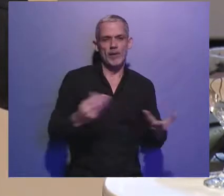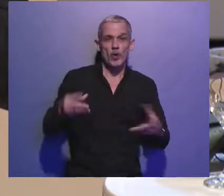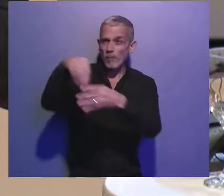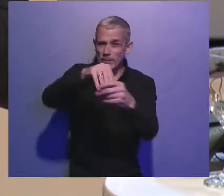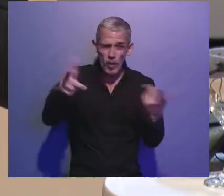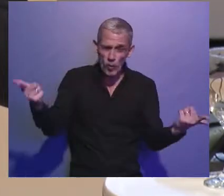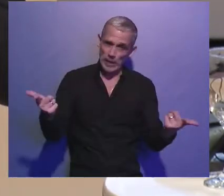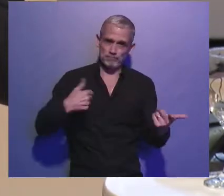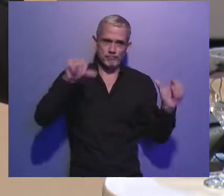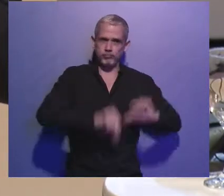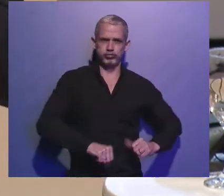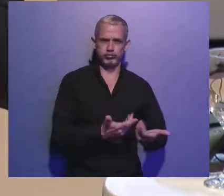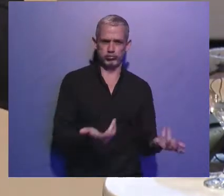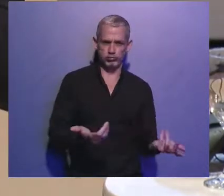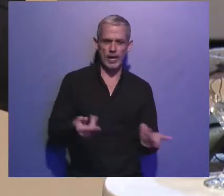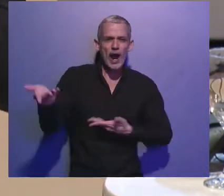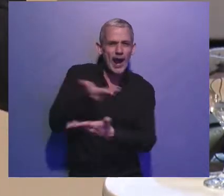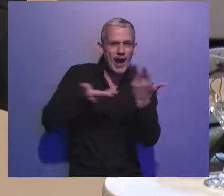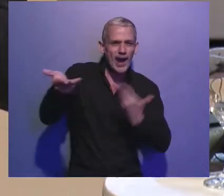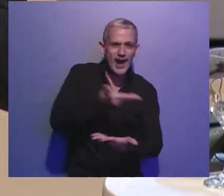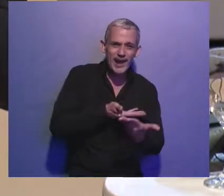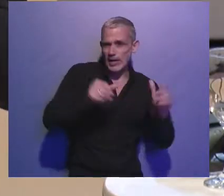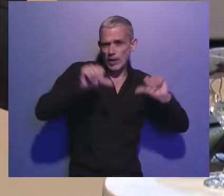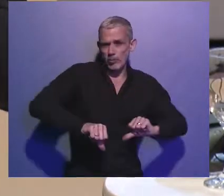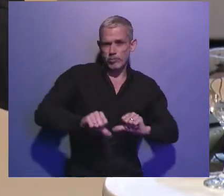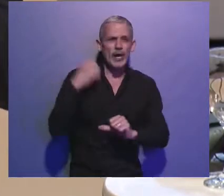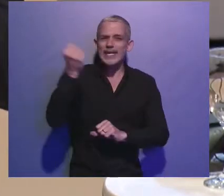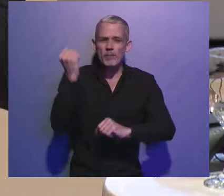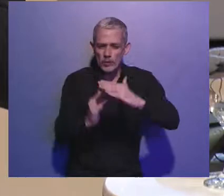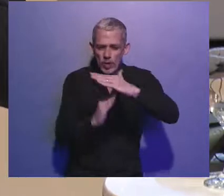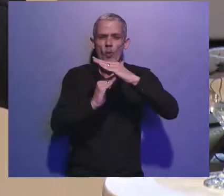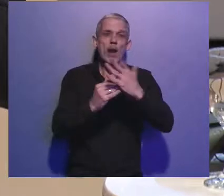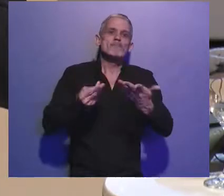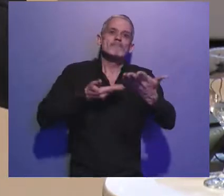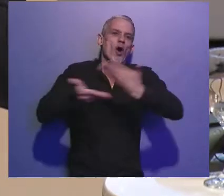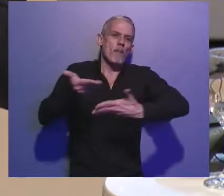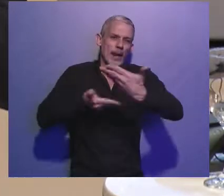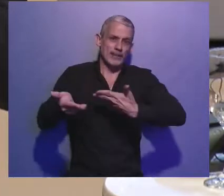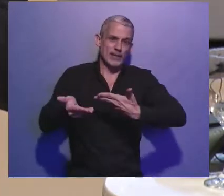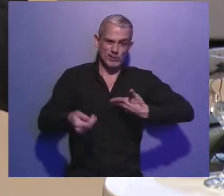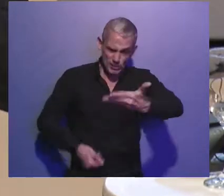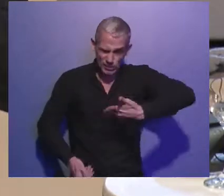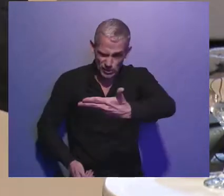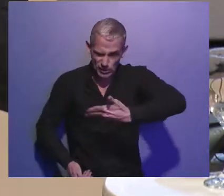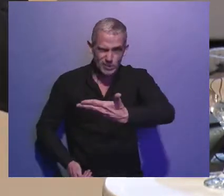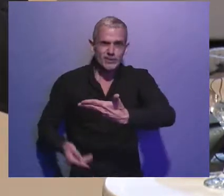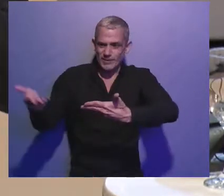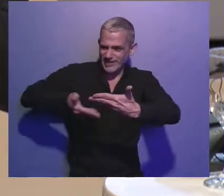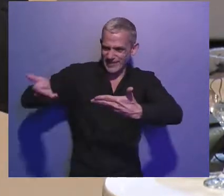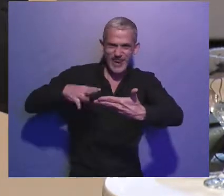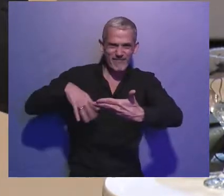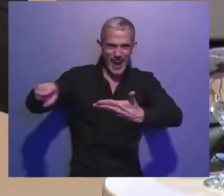exchanging are at the core of the concept. Bearing this in mind, a capacity building program was